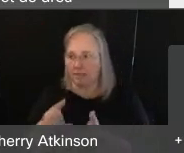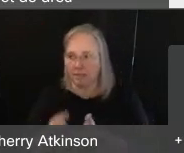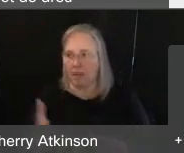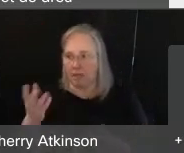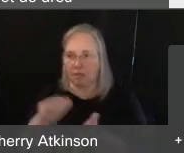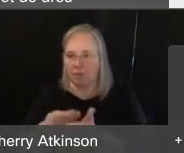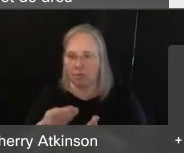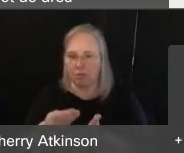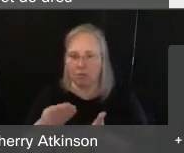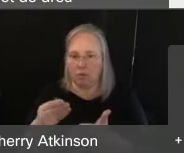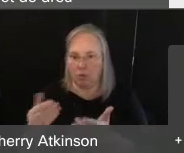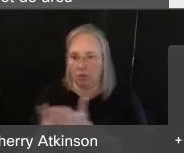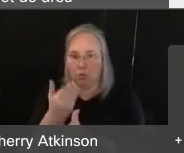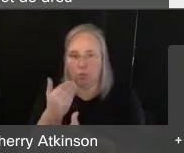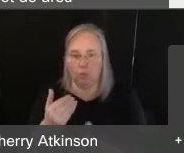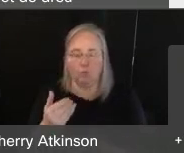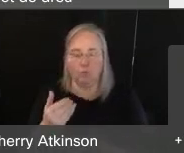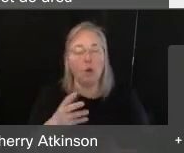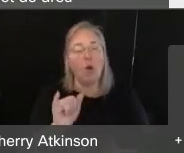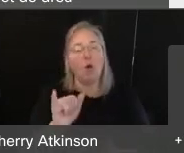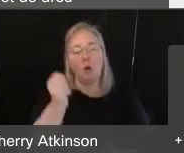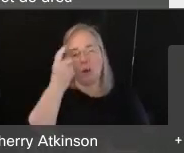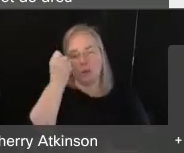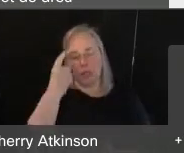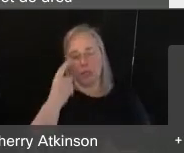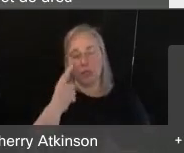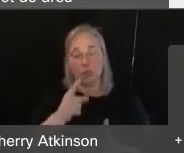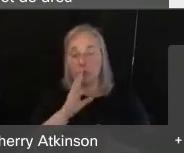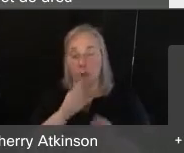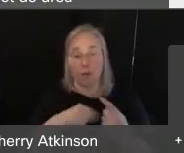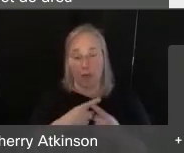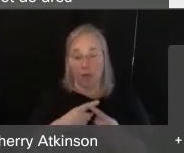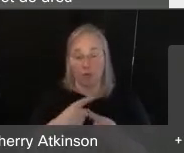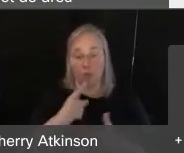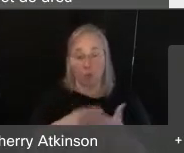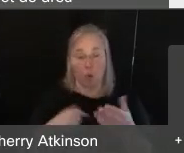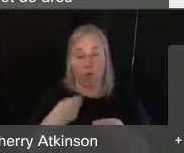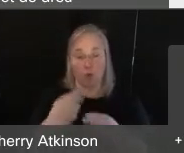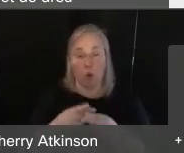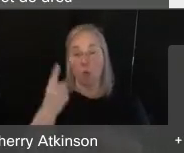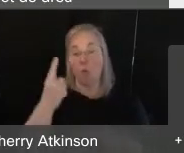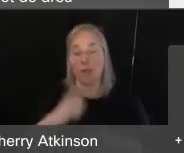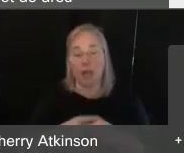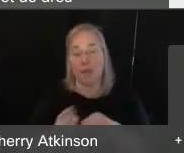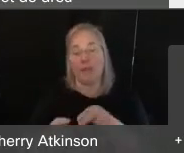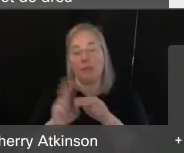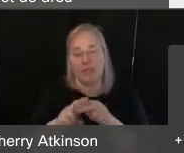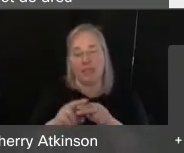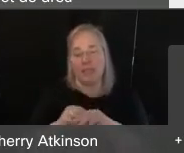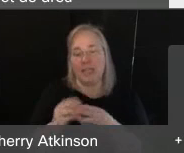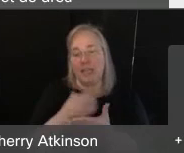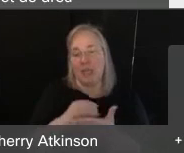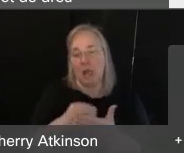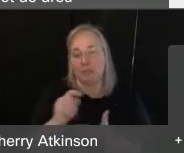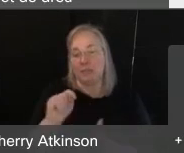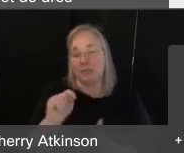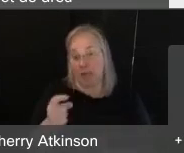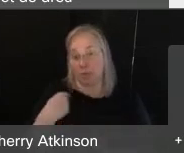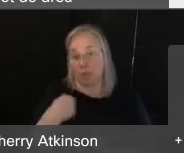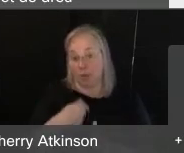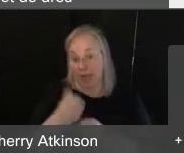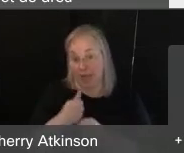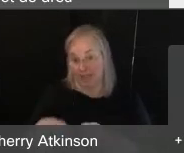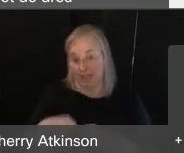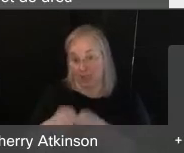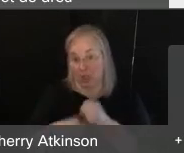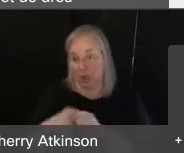so I understand you're talking about like the what we consider the one-time increase in income taxes that we got this year, not